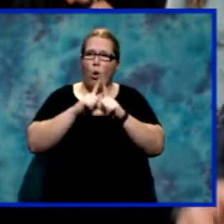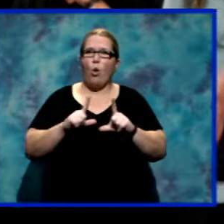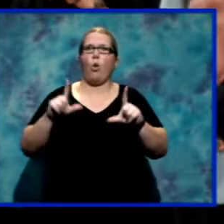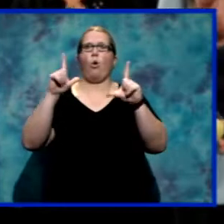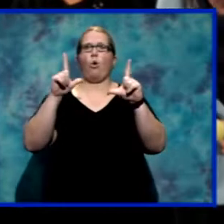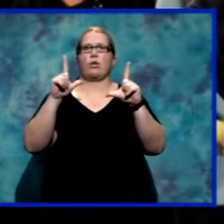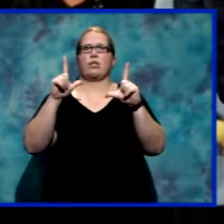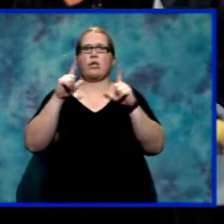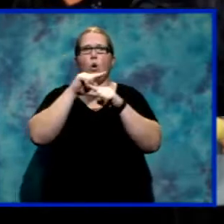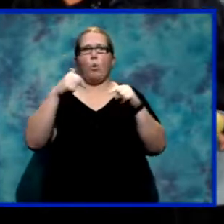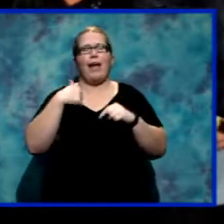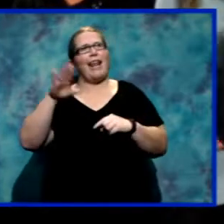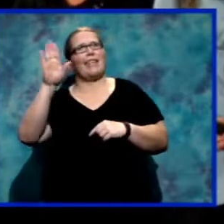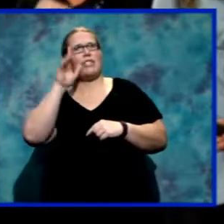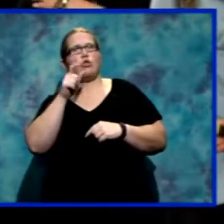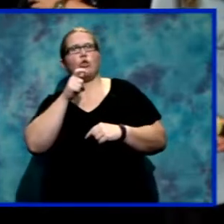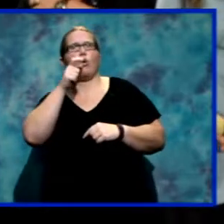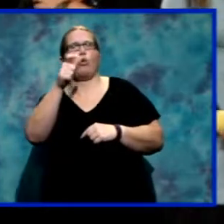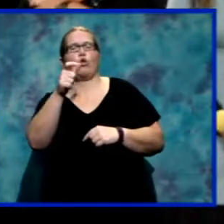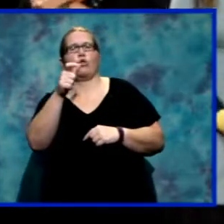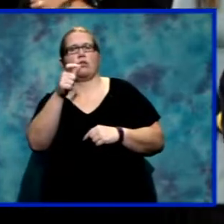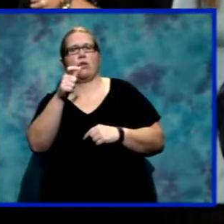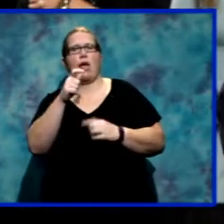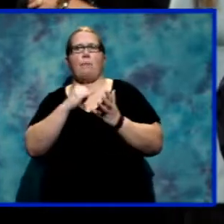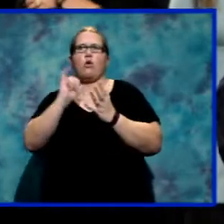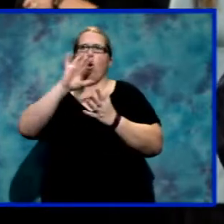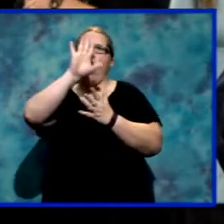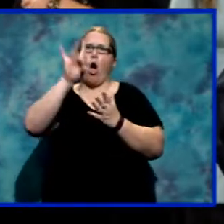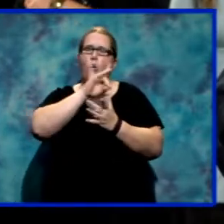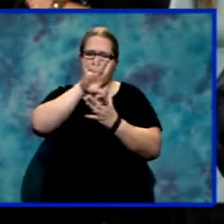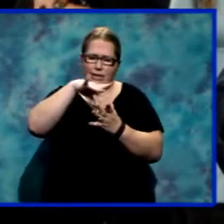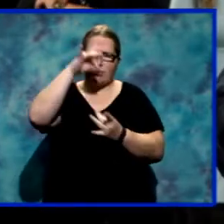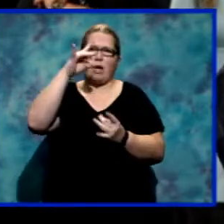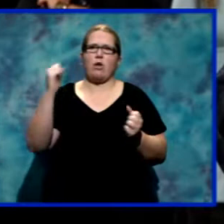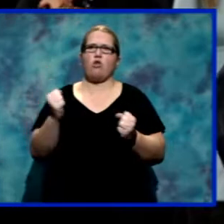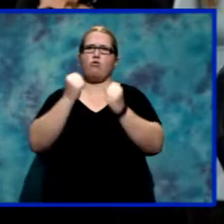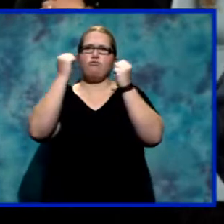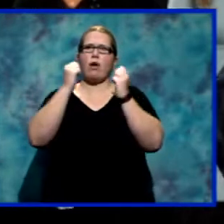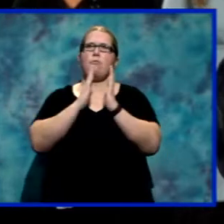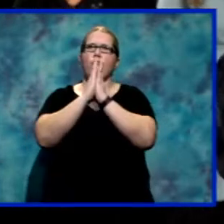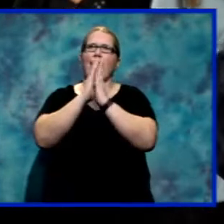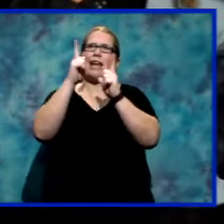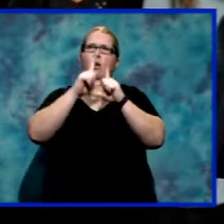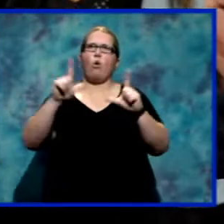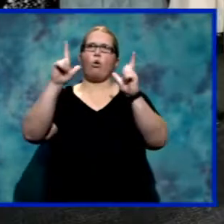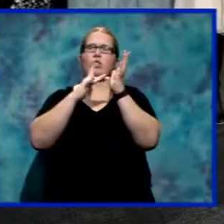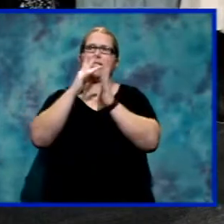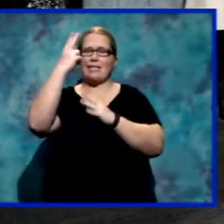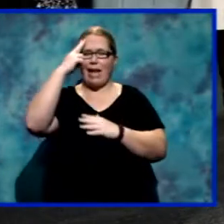we listen to the word as it's opened, may your Holy Spirit be here in great power, I pray in Jesus' name,